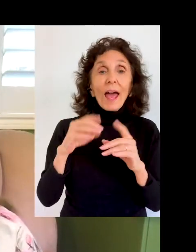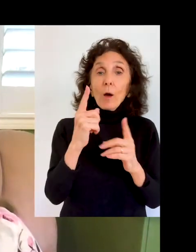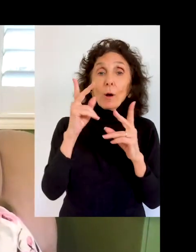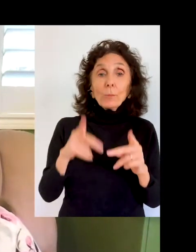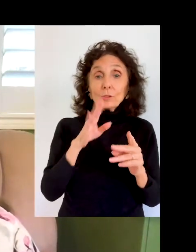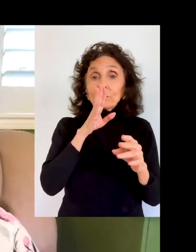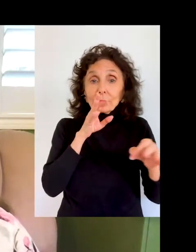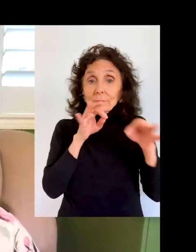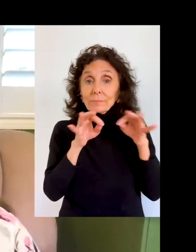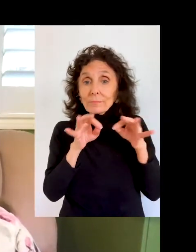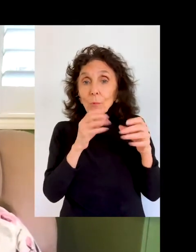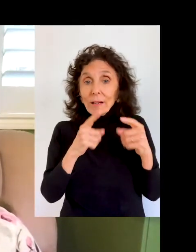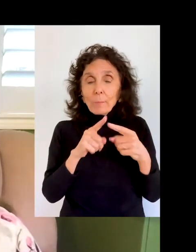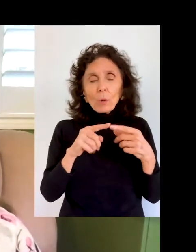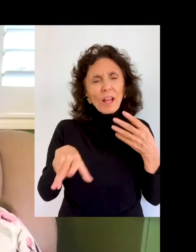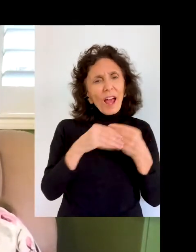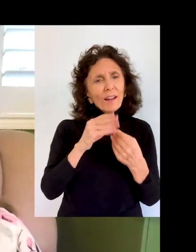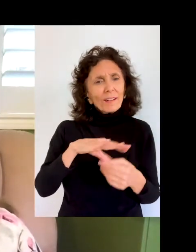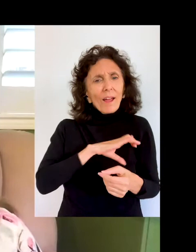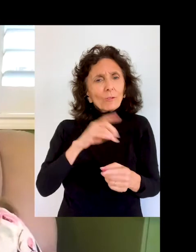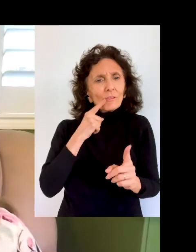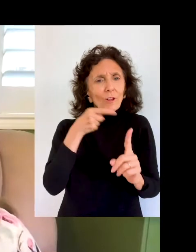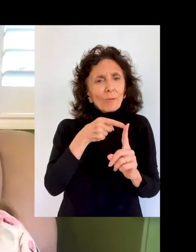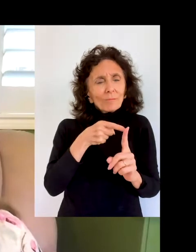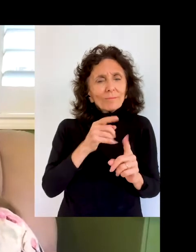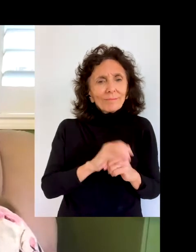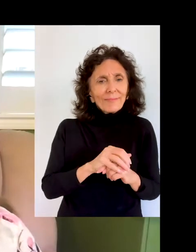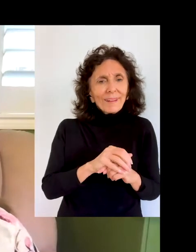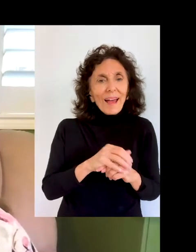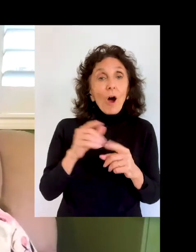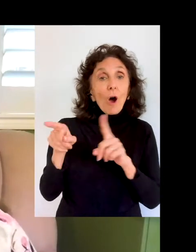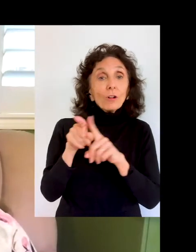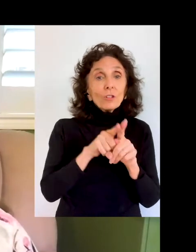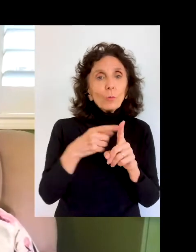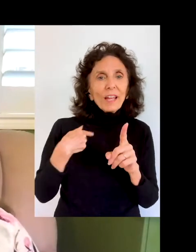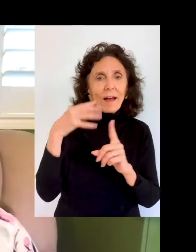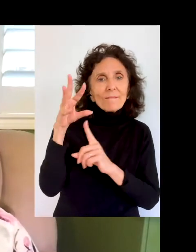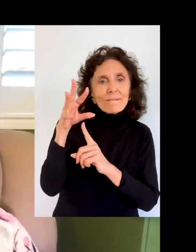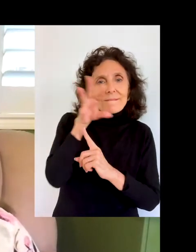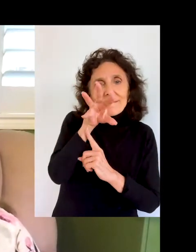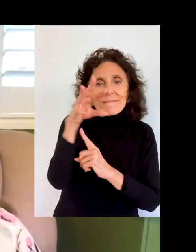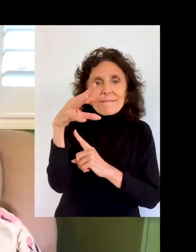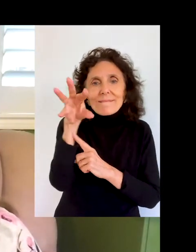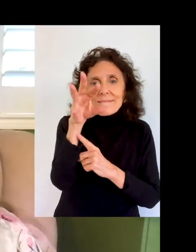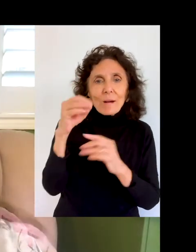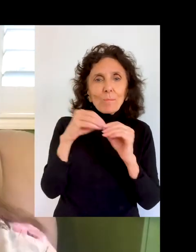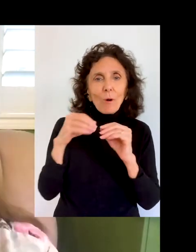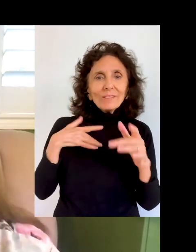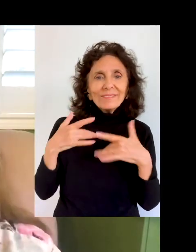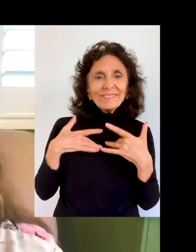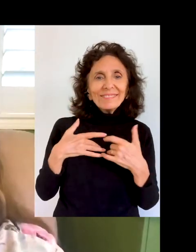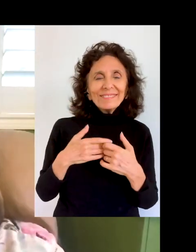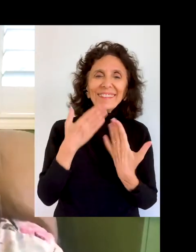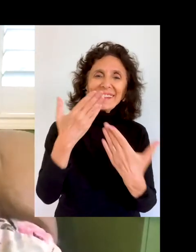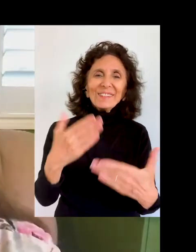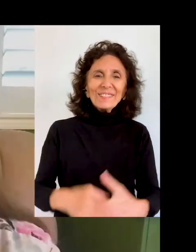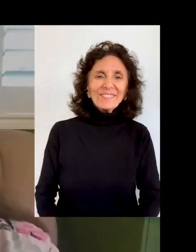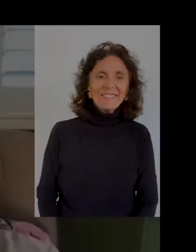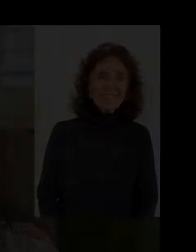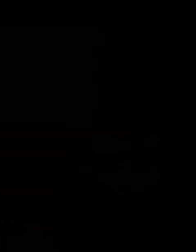and creating more tension in a camera-based environment. Thank you so